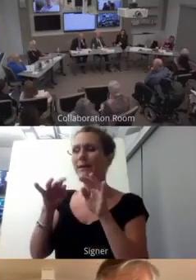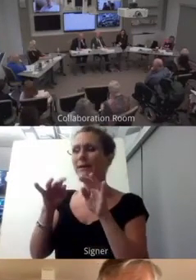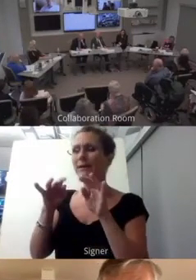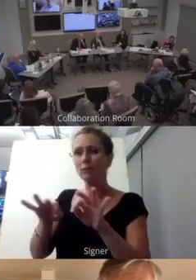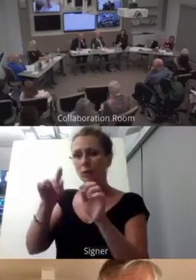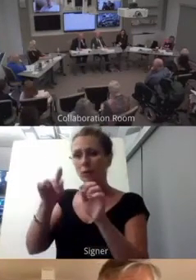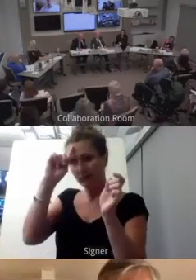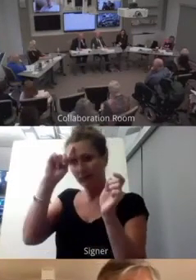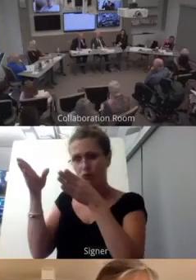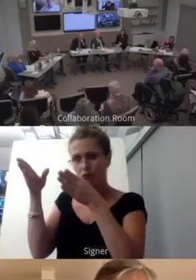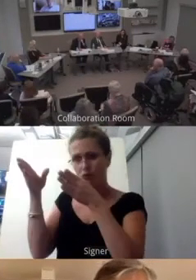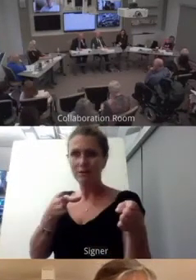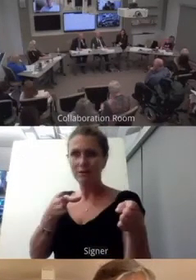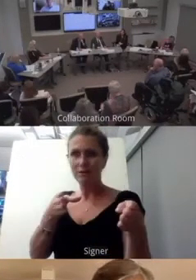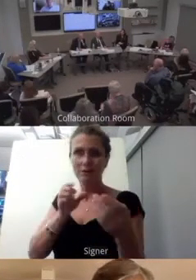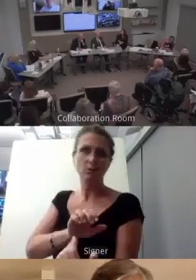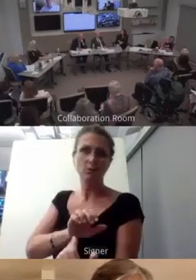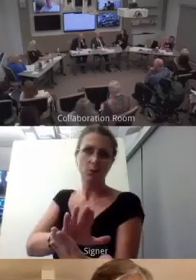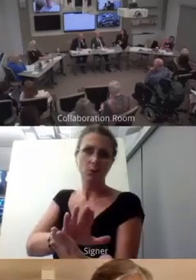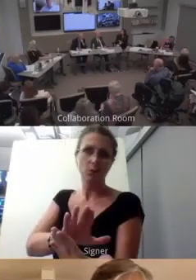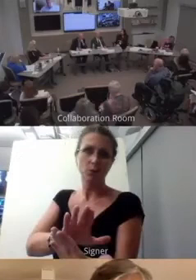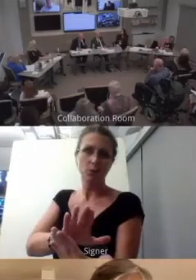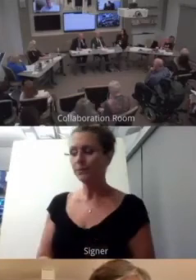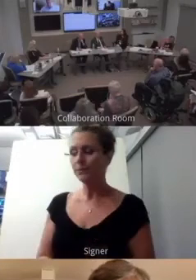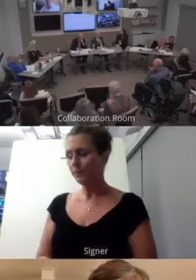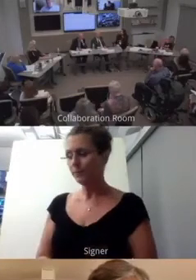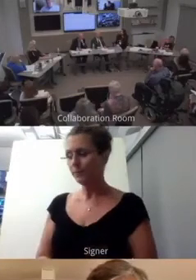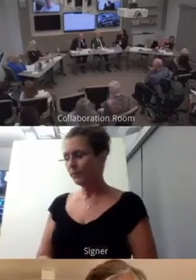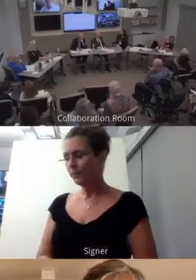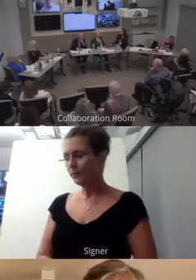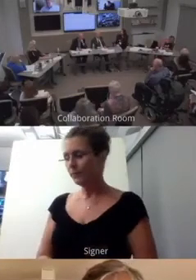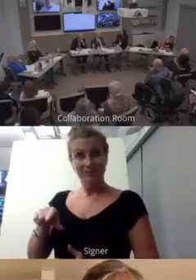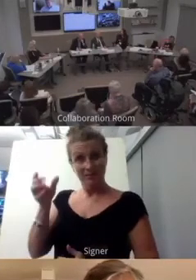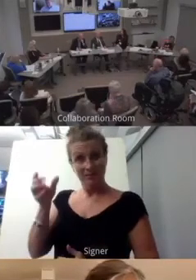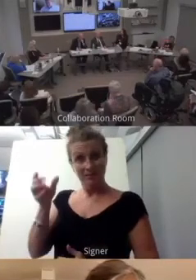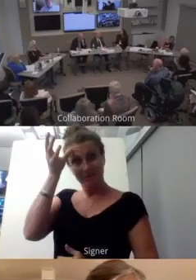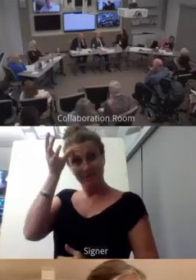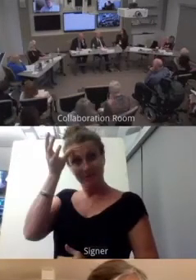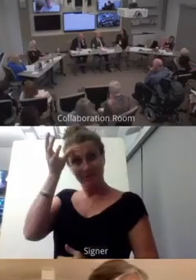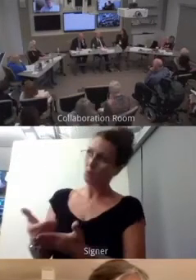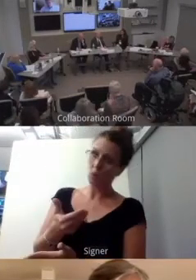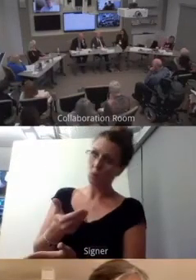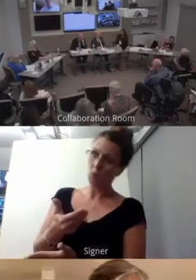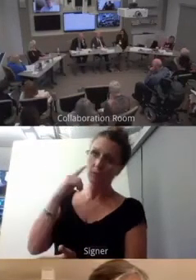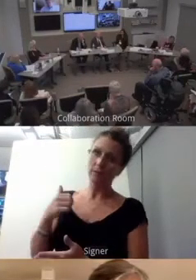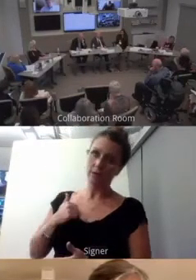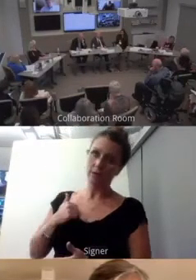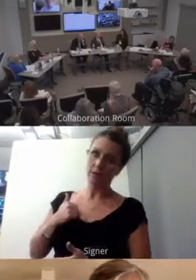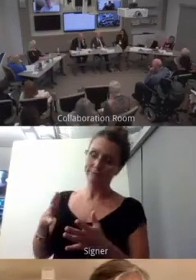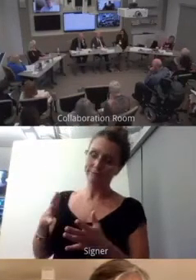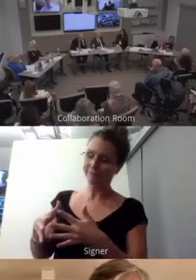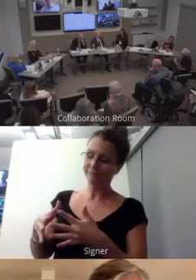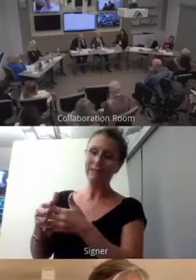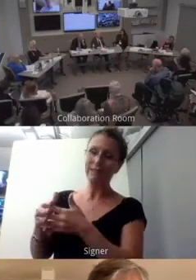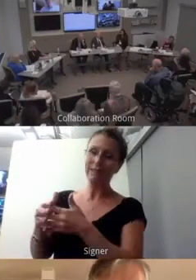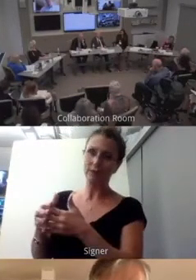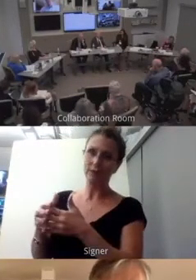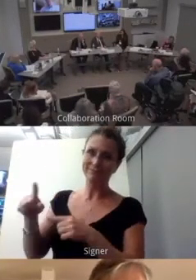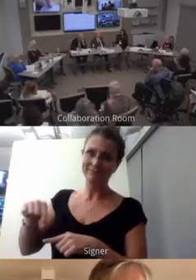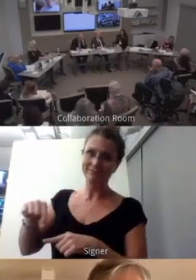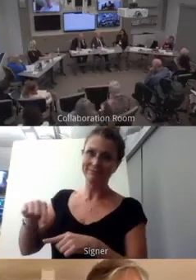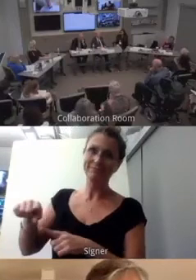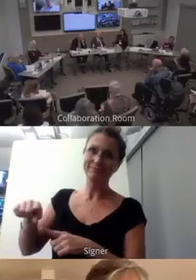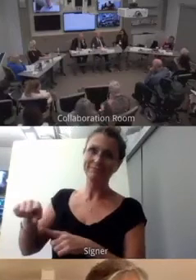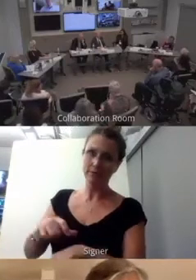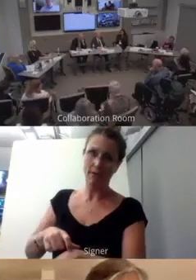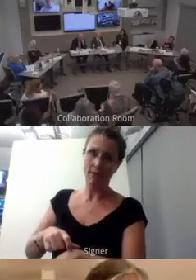brand new concept for our country. And one of the things, so we had a strategy. We wanted to have a